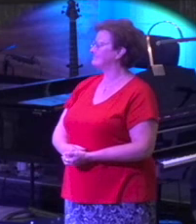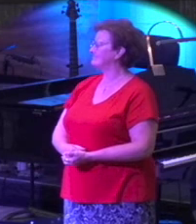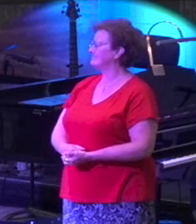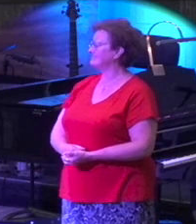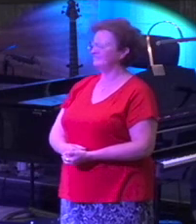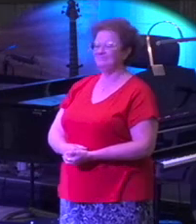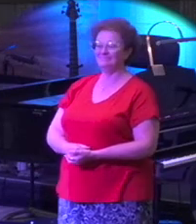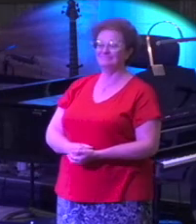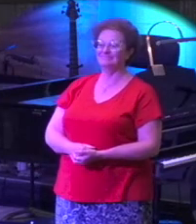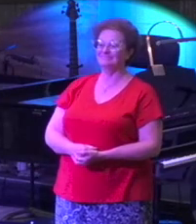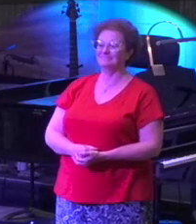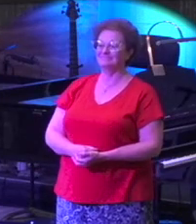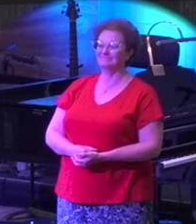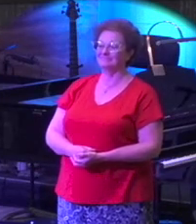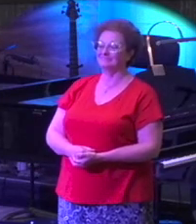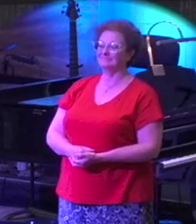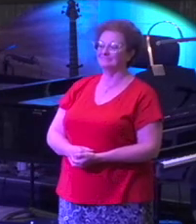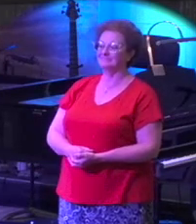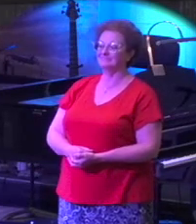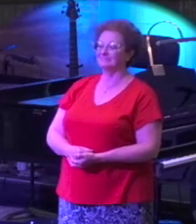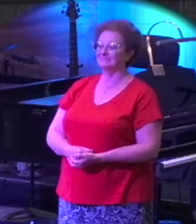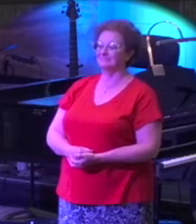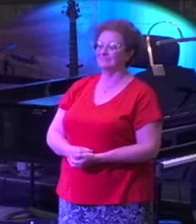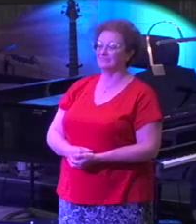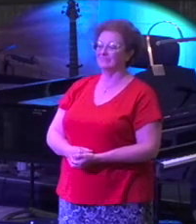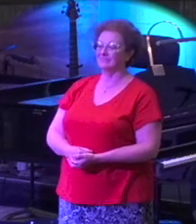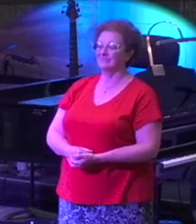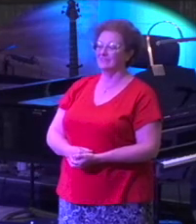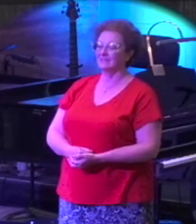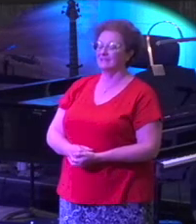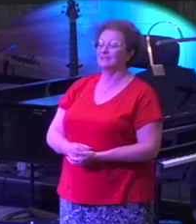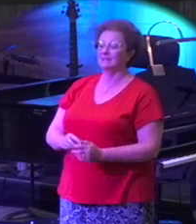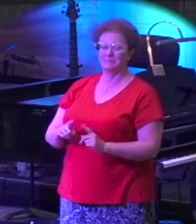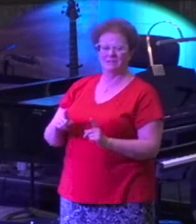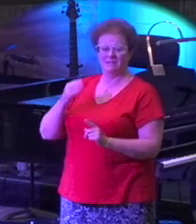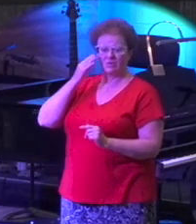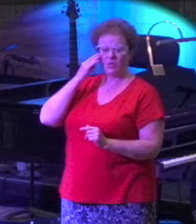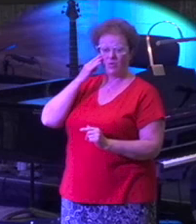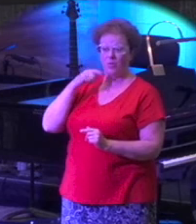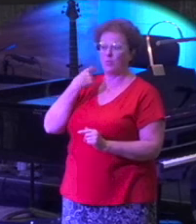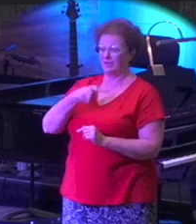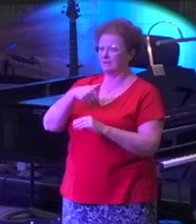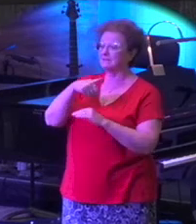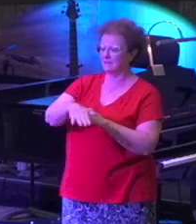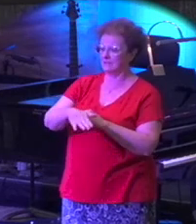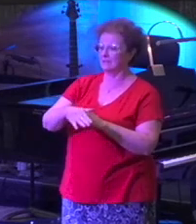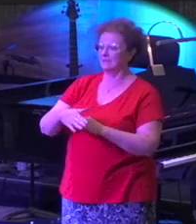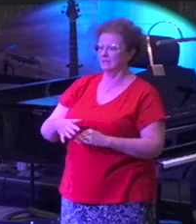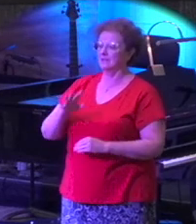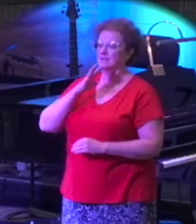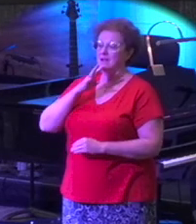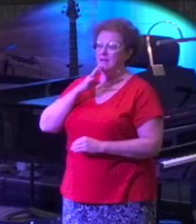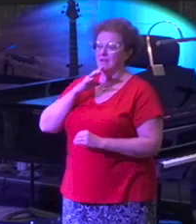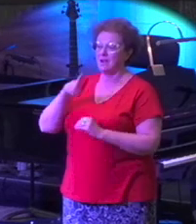Well, listen, I'm hesitant to say it, but did you know that we are sent out to speak the